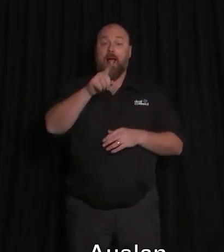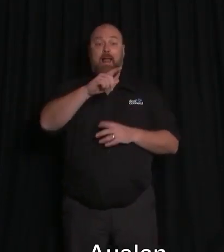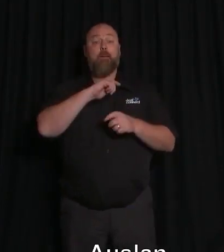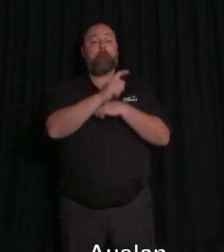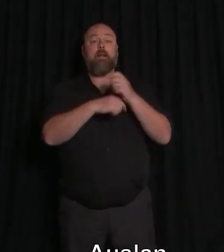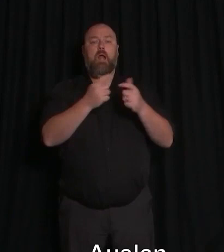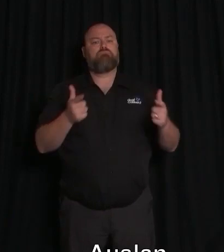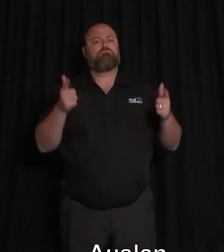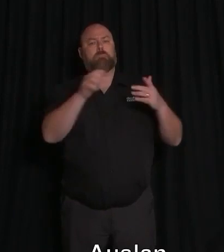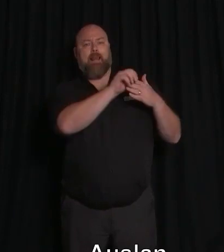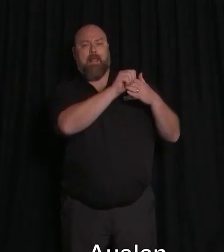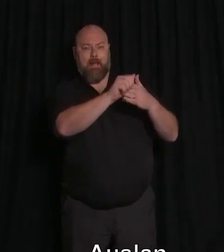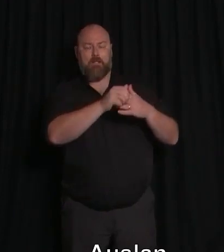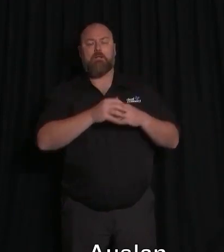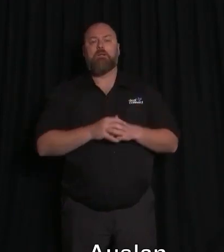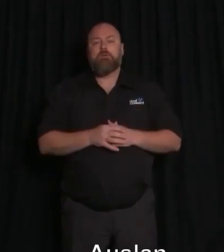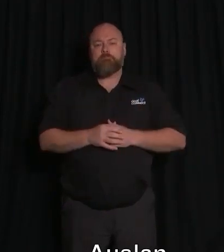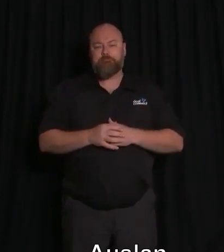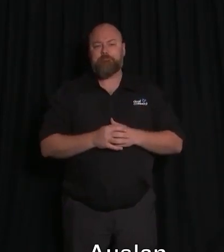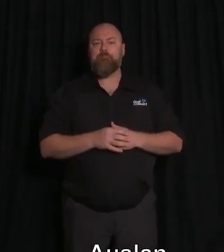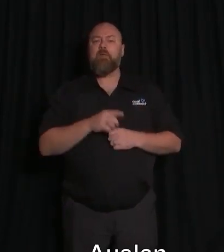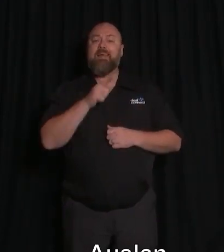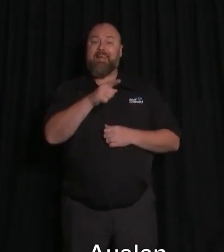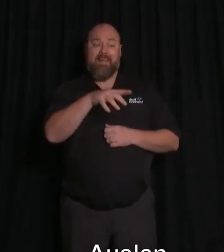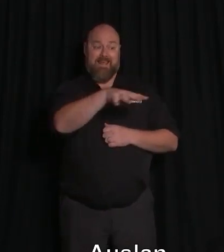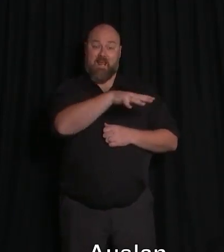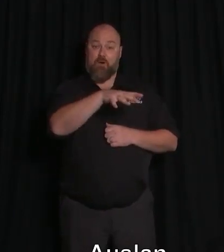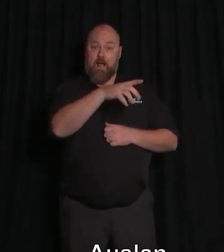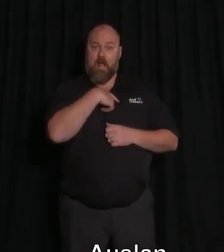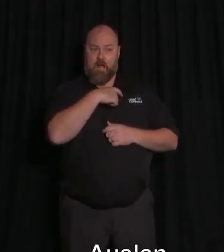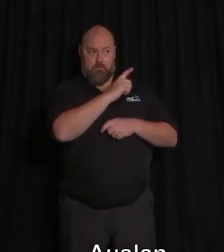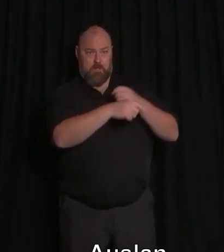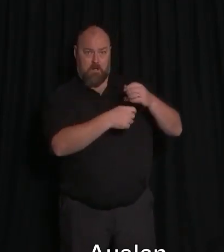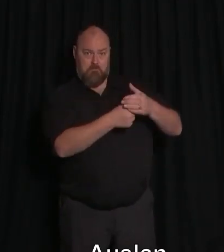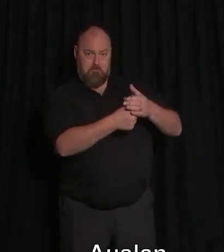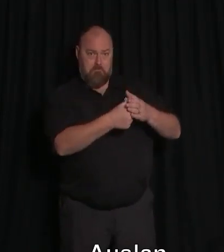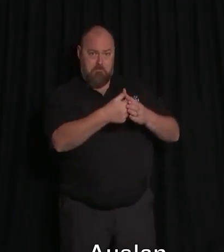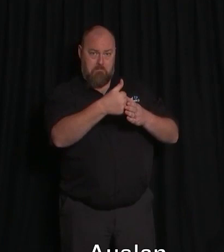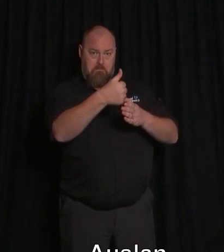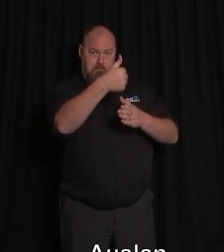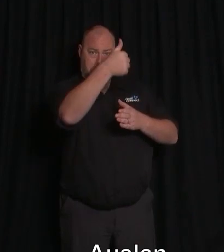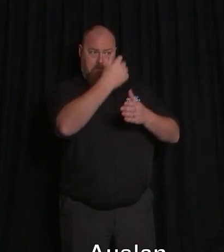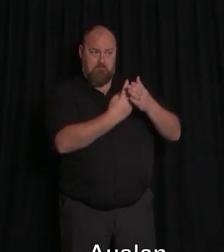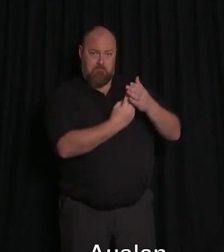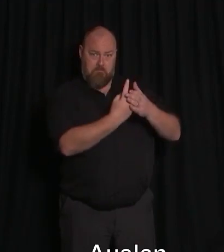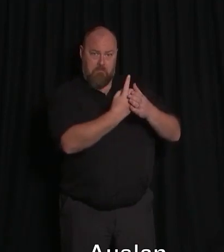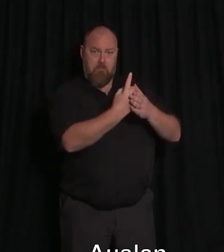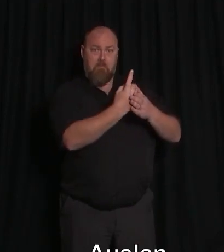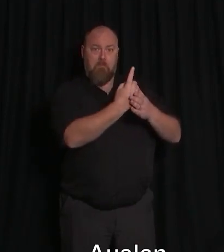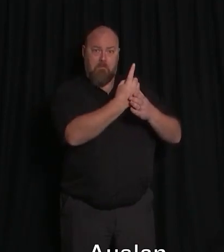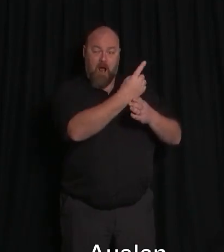of Johannesburg, in the Sebokeng Vaal area, a leader in the uprising against the